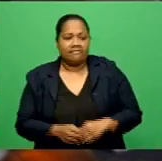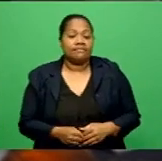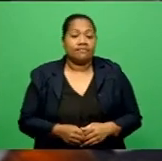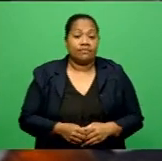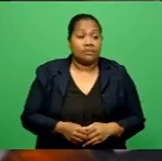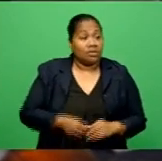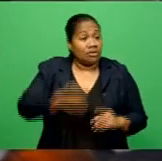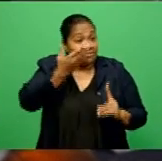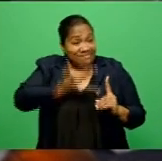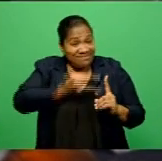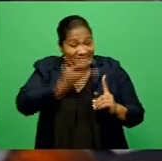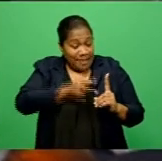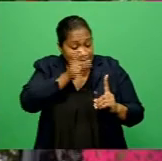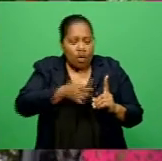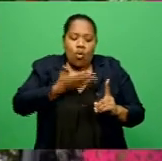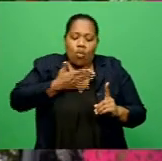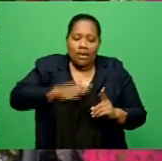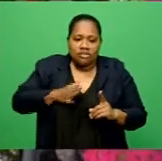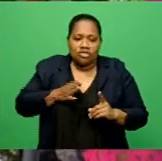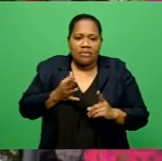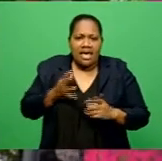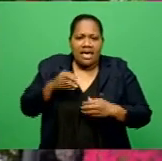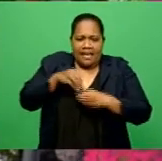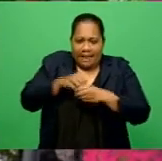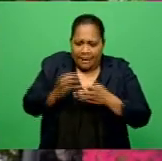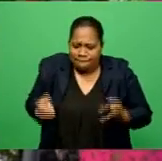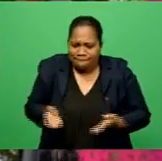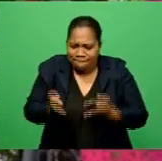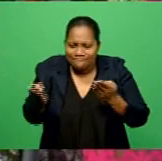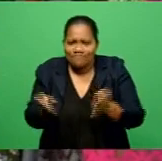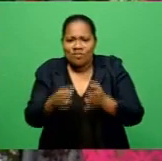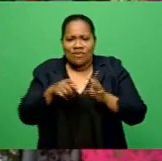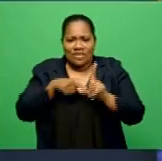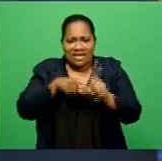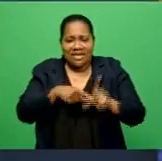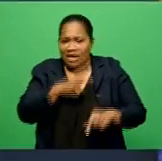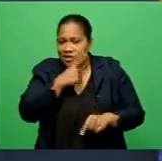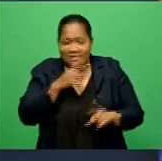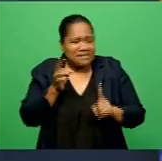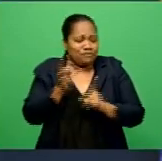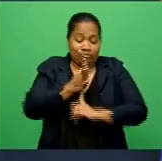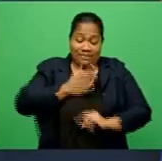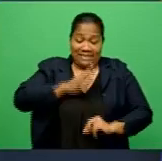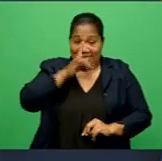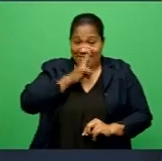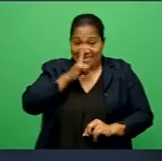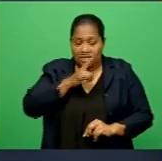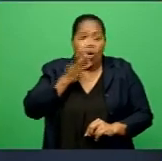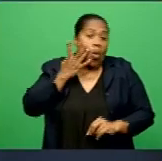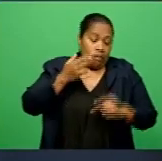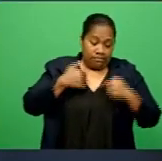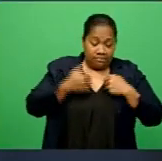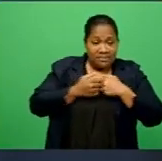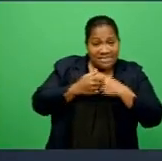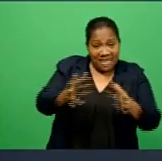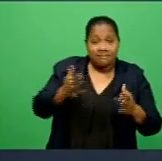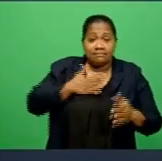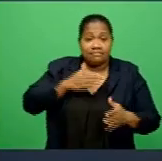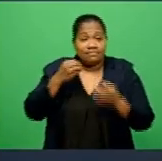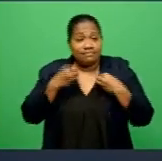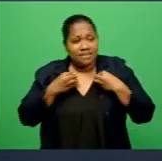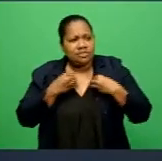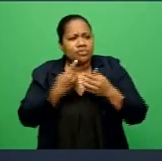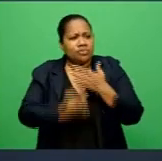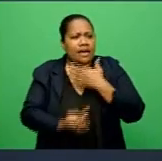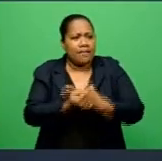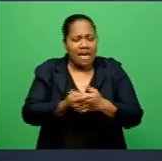be an inspiration to younger girls. Probably an inspiration to young girls, especially to my sisters. So when I started my business, then it sort of like pushed them to